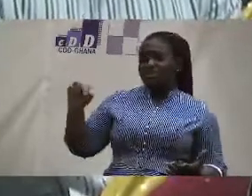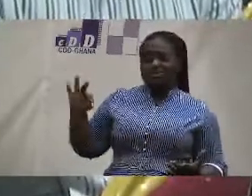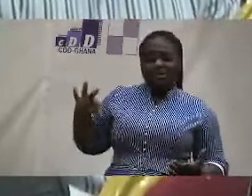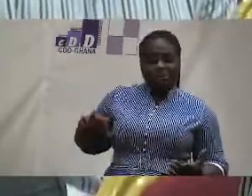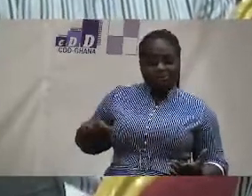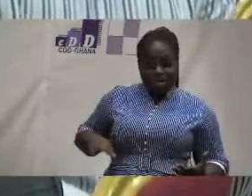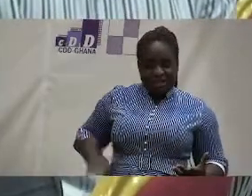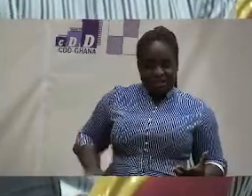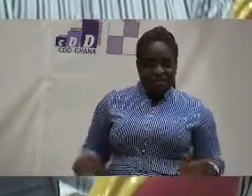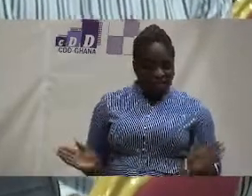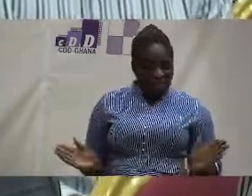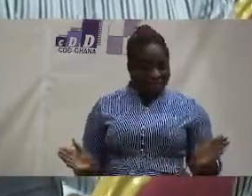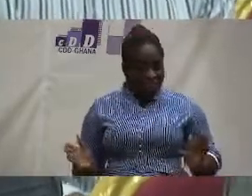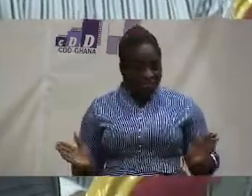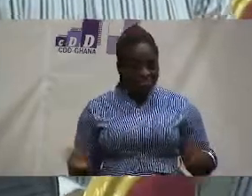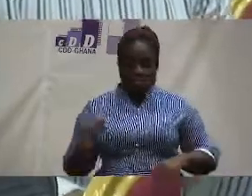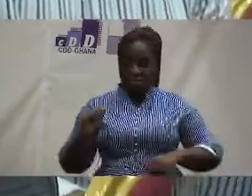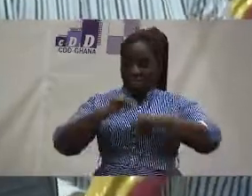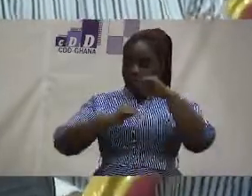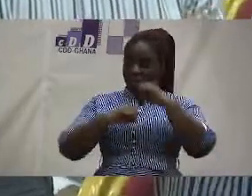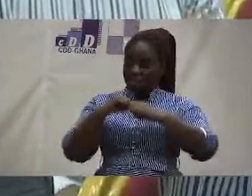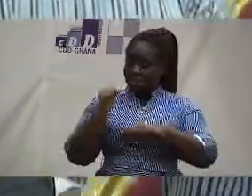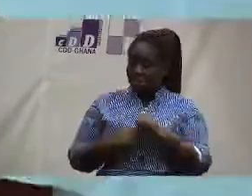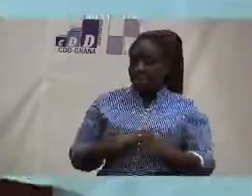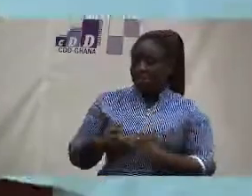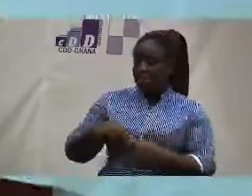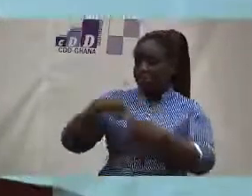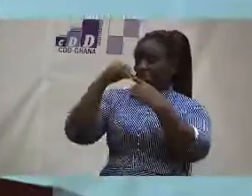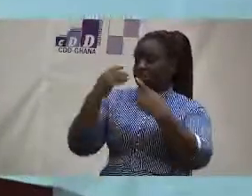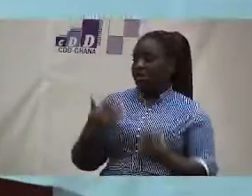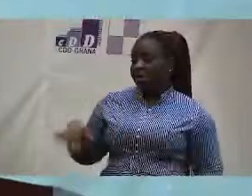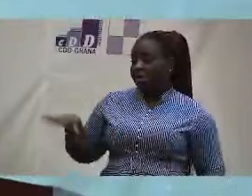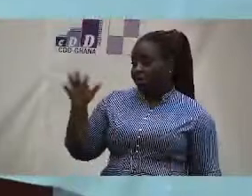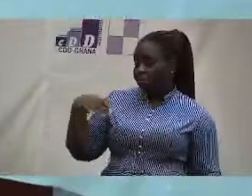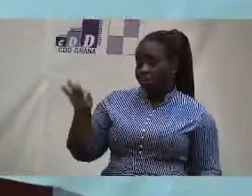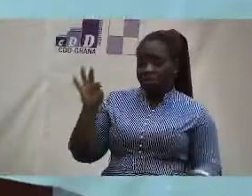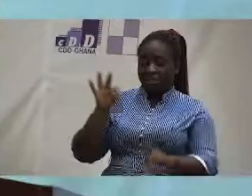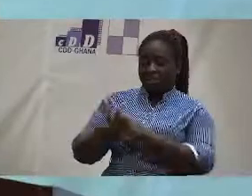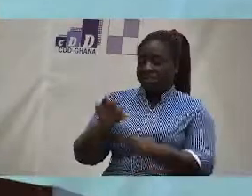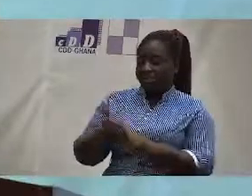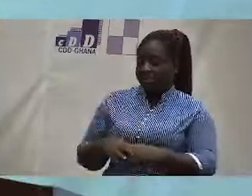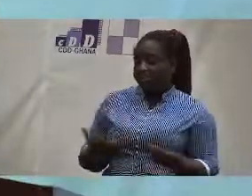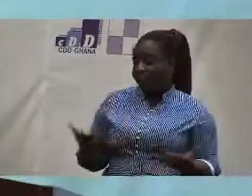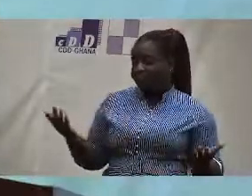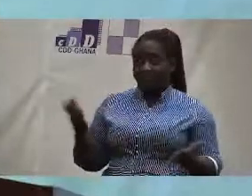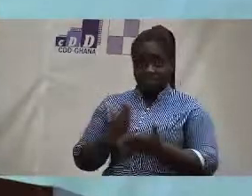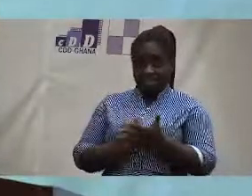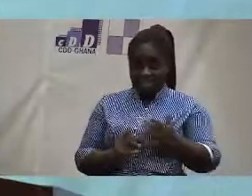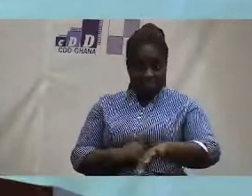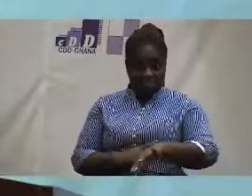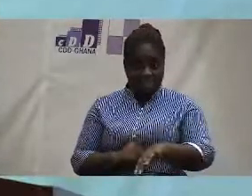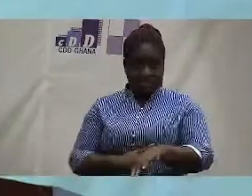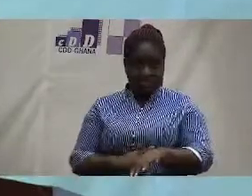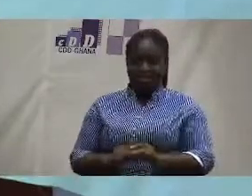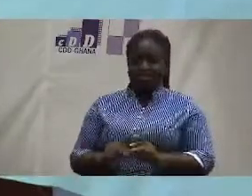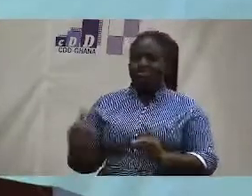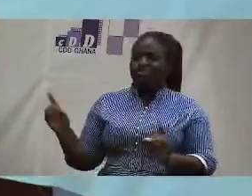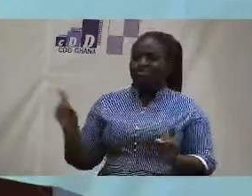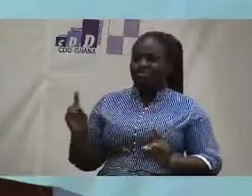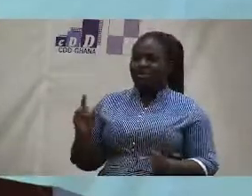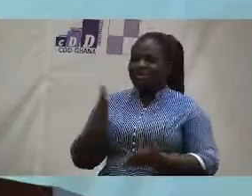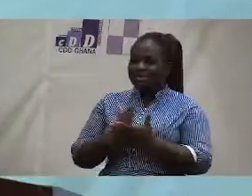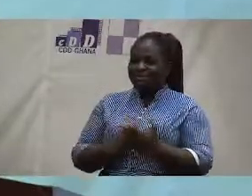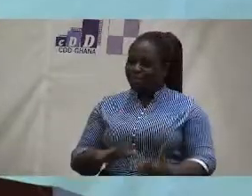benefit from their mobilization capacity, especially around elections. And at times, to do their dubious